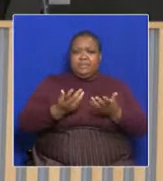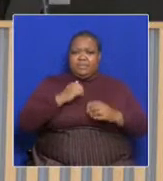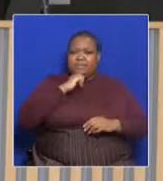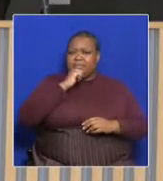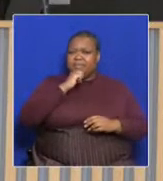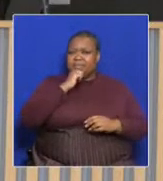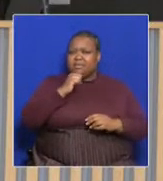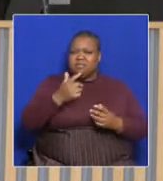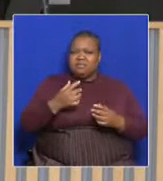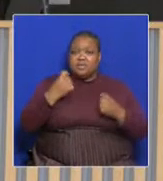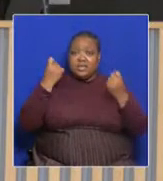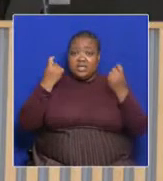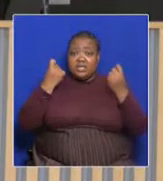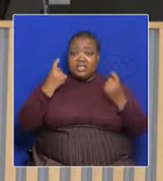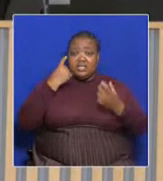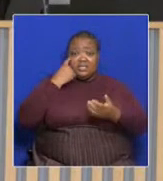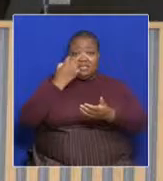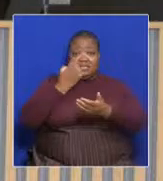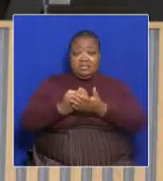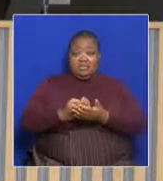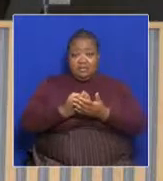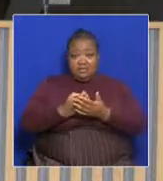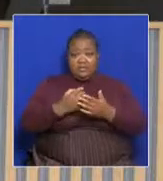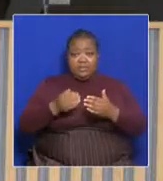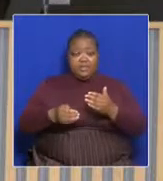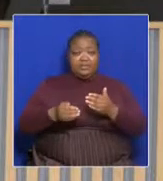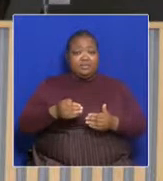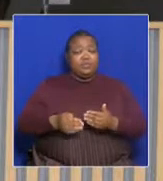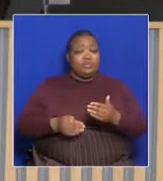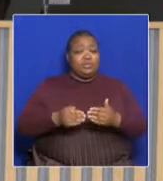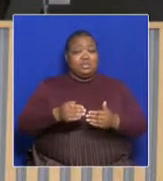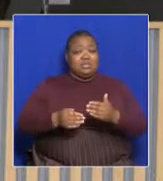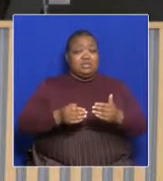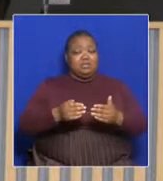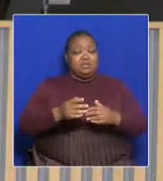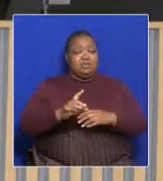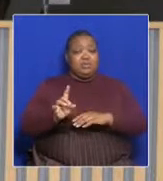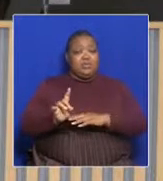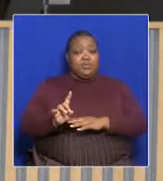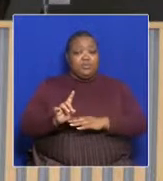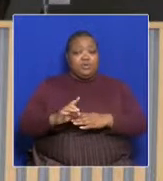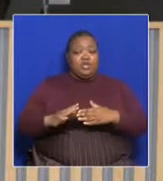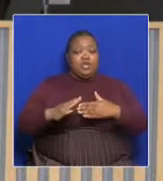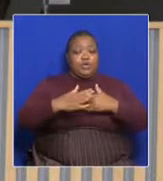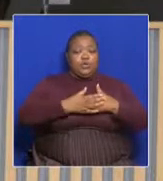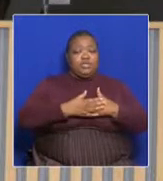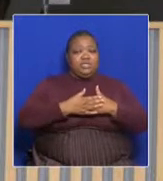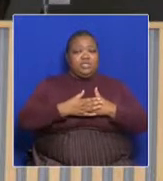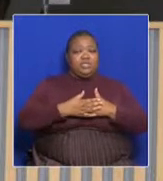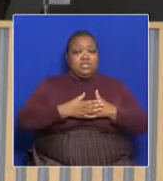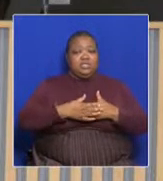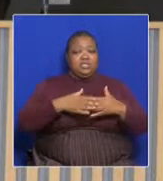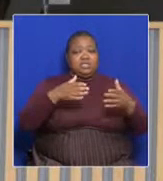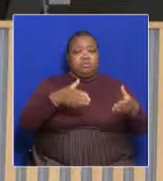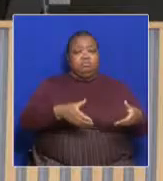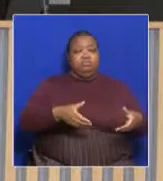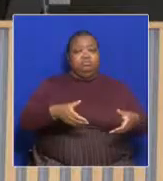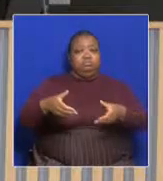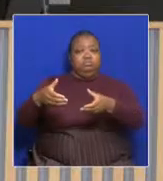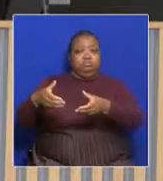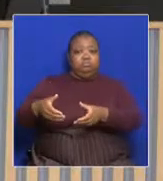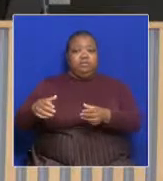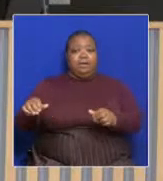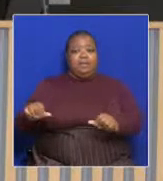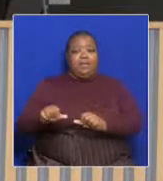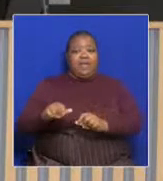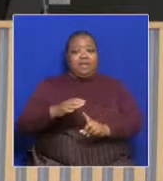the evidence and procedures is you seal it to return it where you found it, basically.